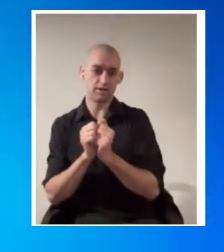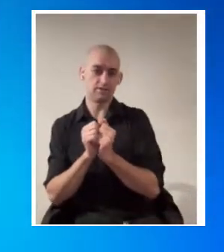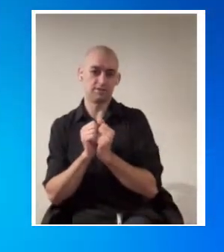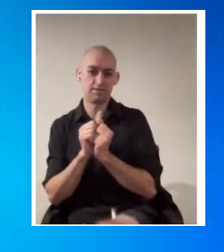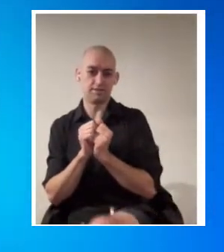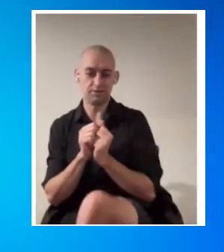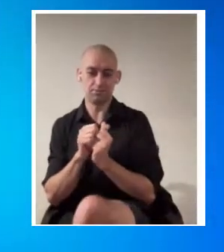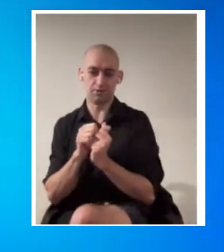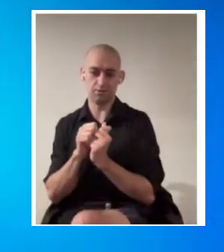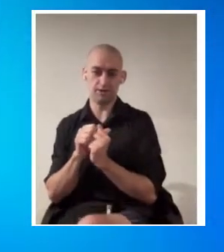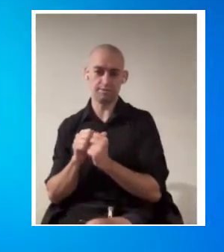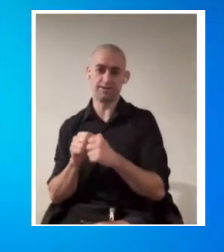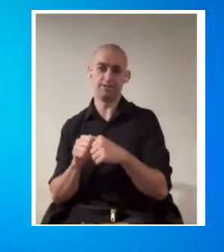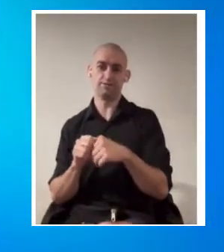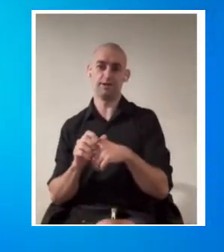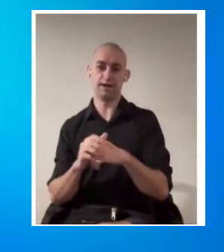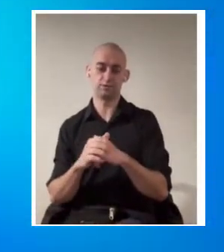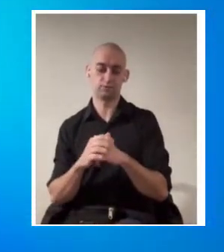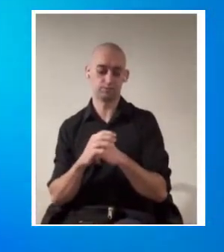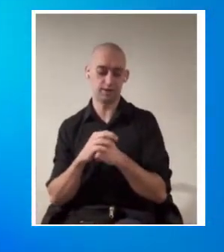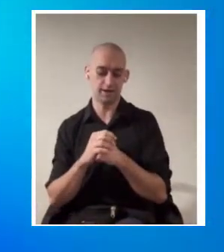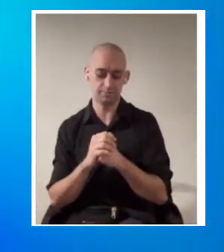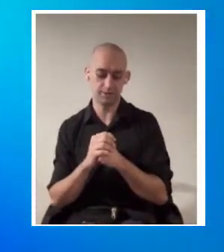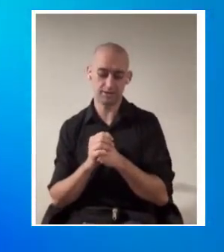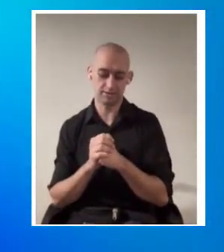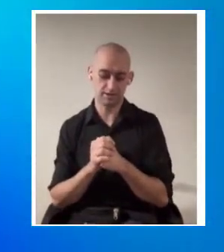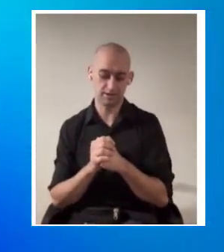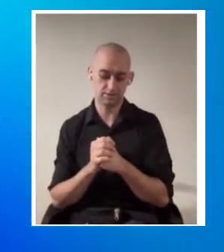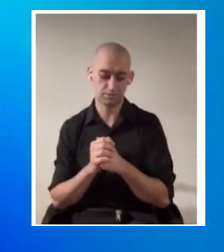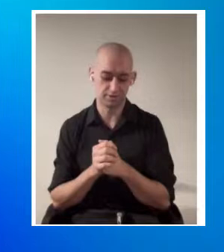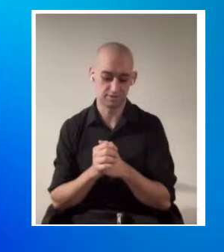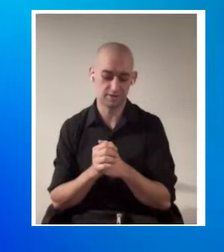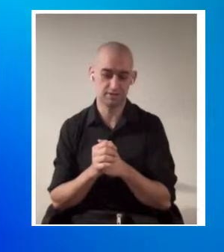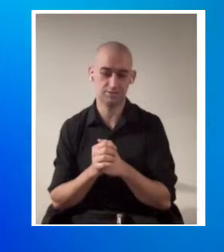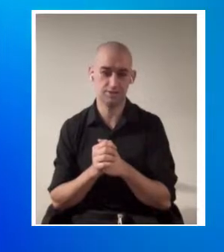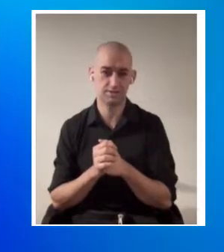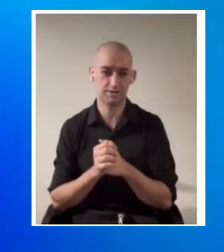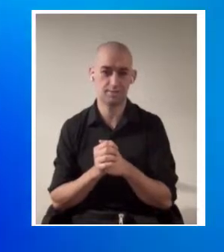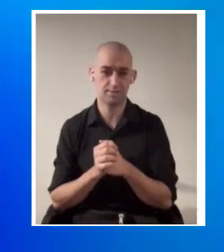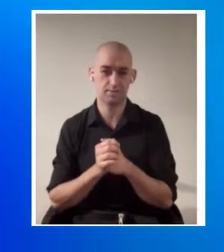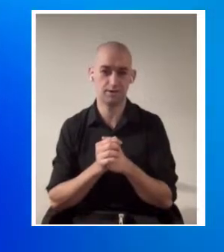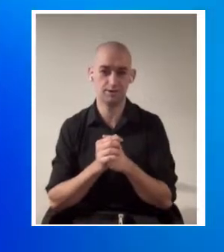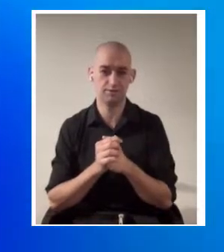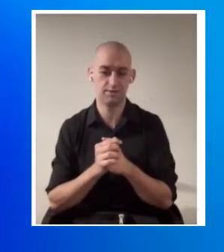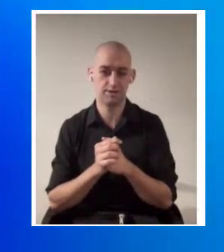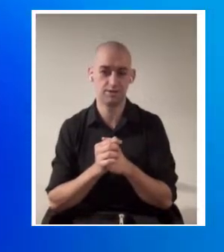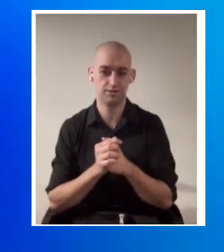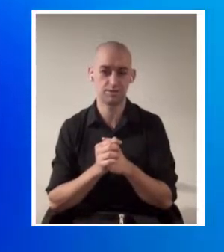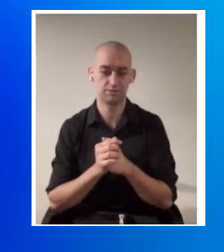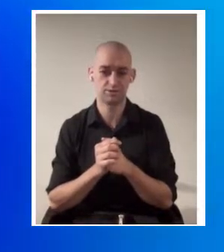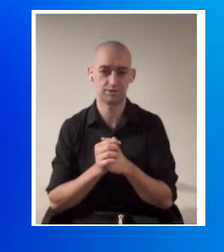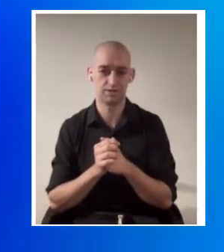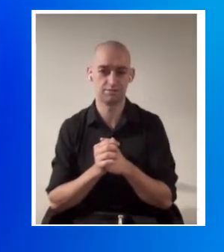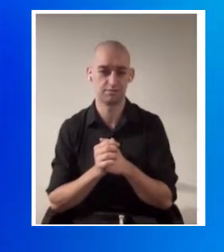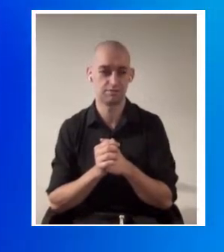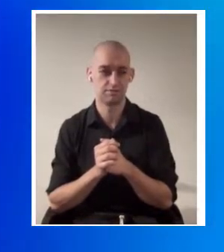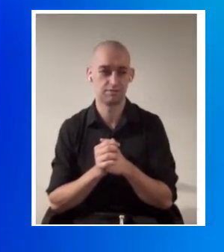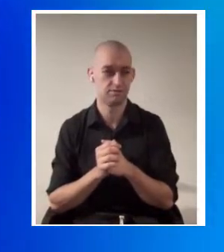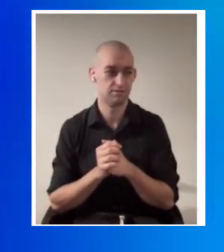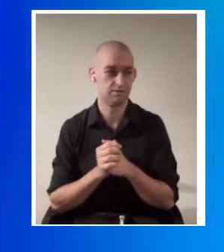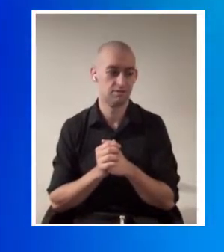the correct link. So Callie is really good. She's going to send you the invite where you are going to be the presenter